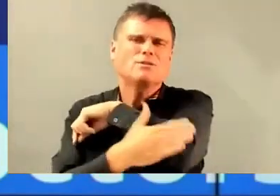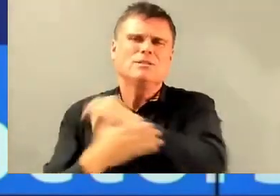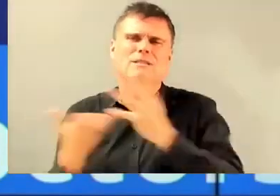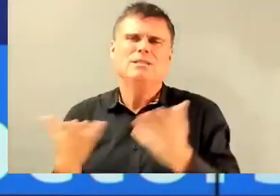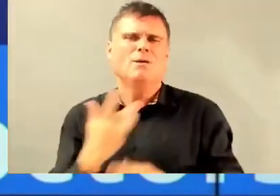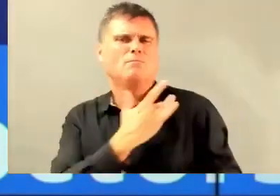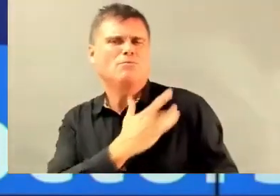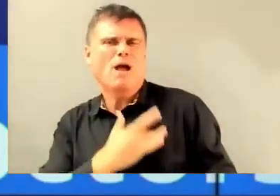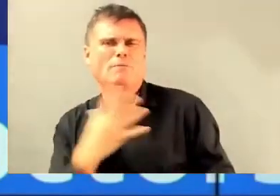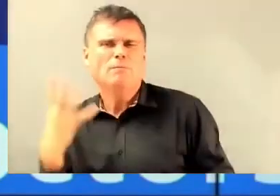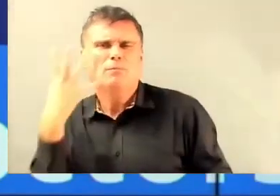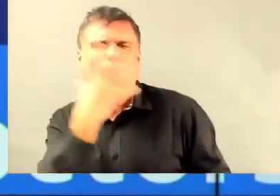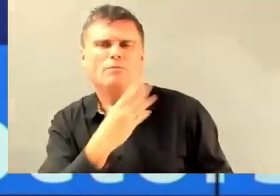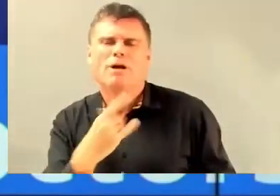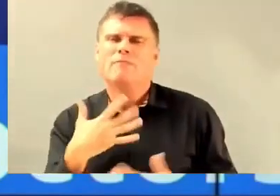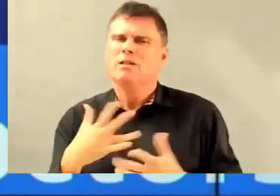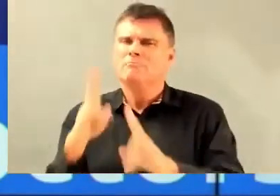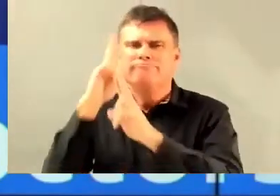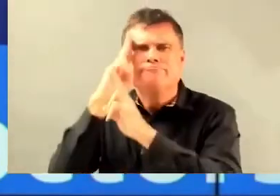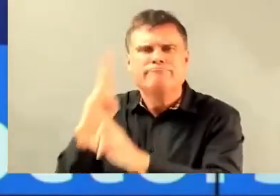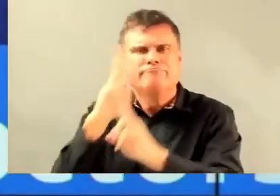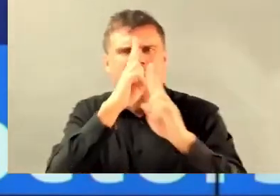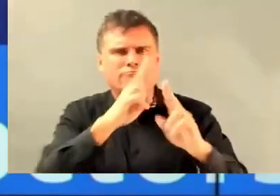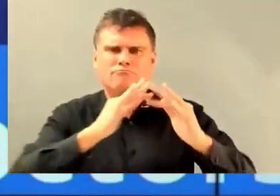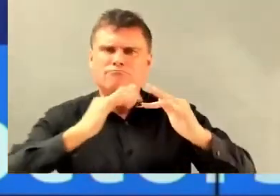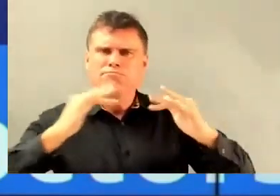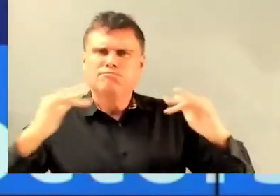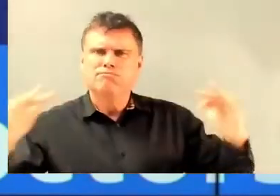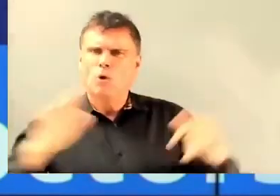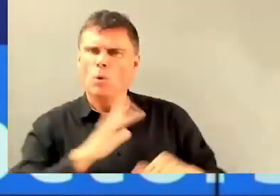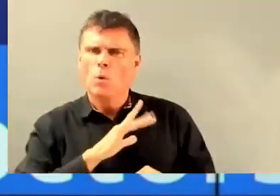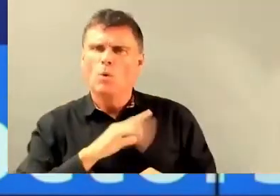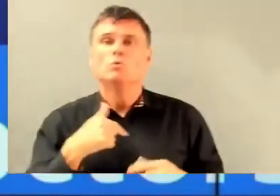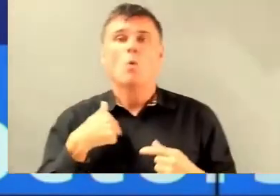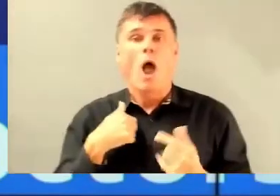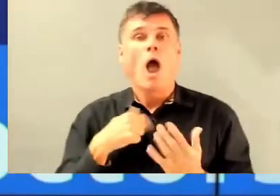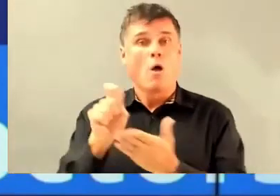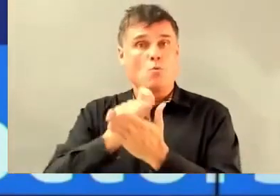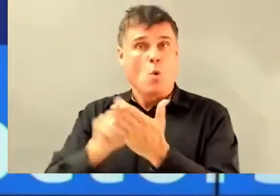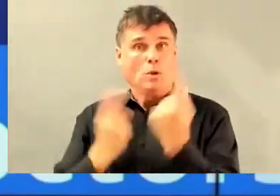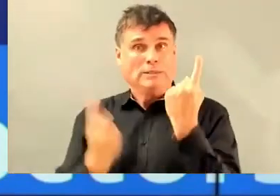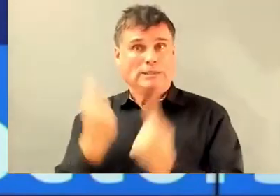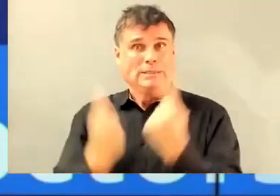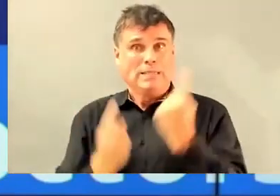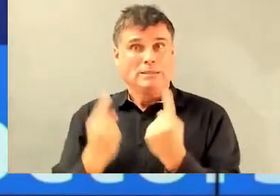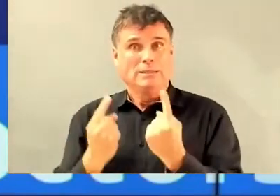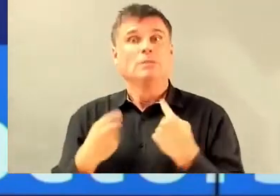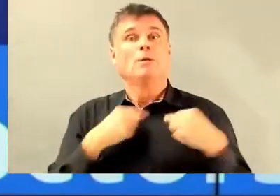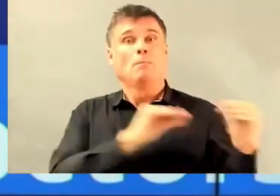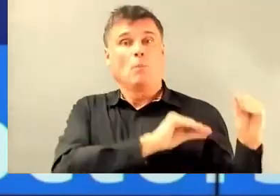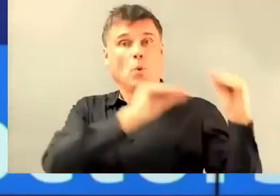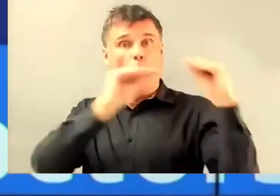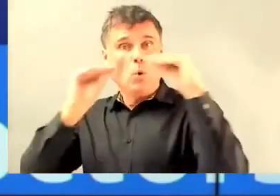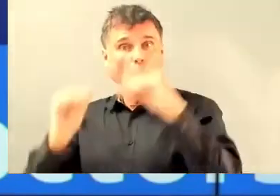required exams, I came to Vancouver in April to begin the practice ready assessment, where I learned not only about the